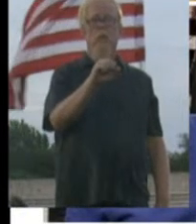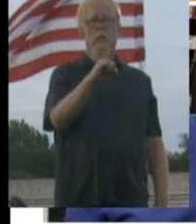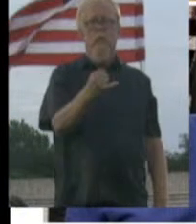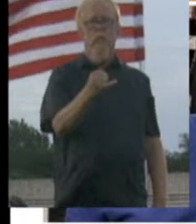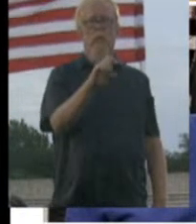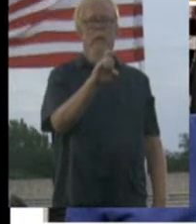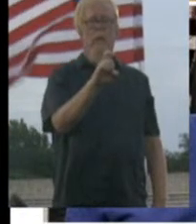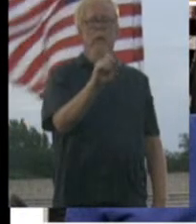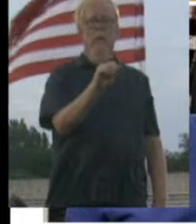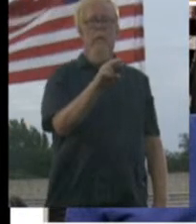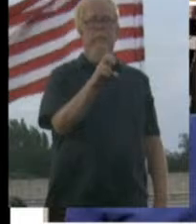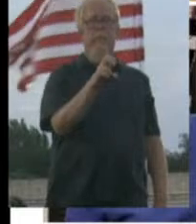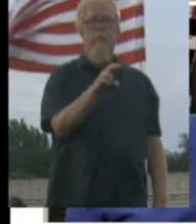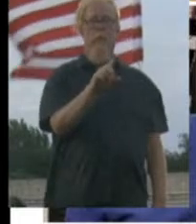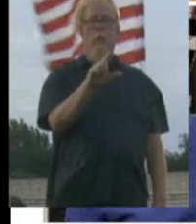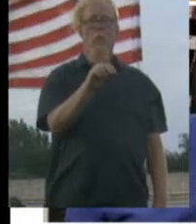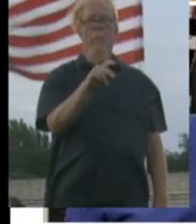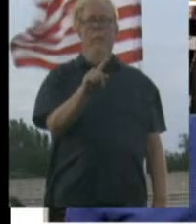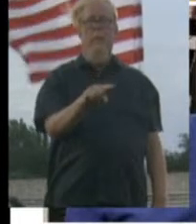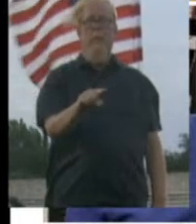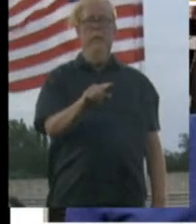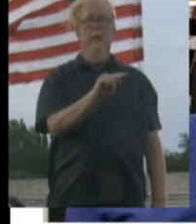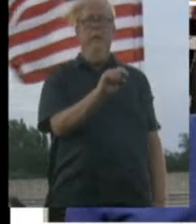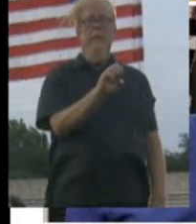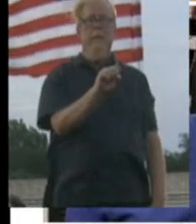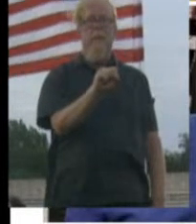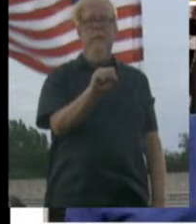Xavier Lopez, Tess Marie Mata,